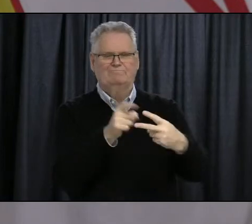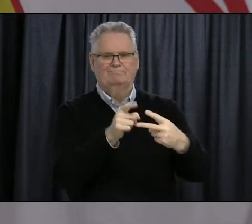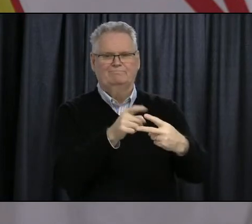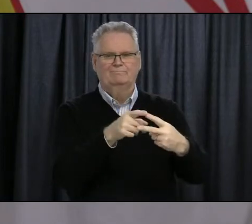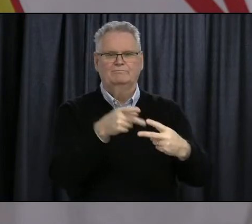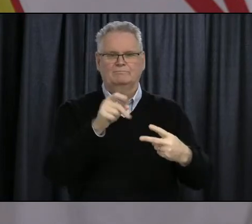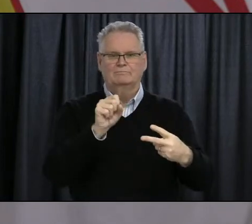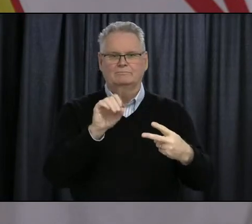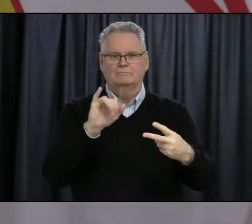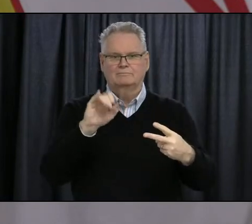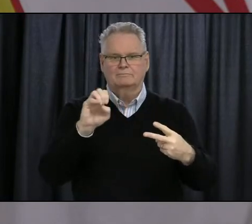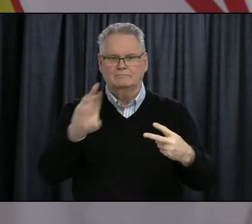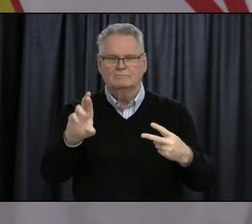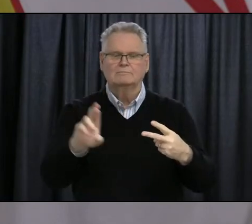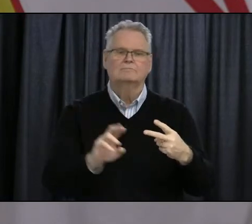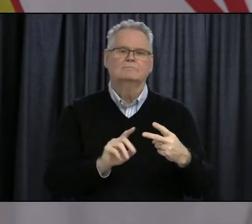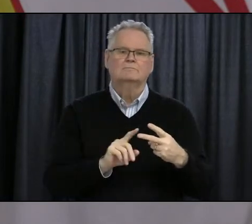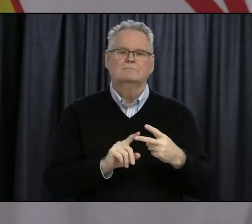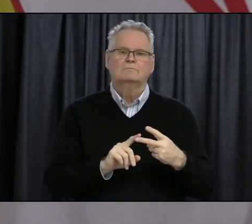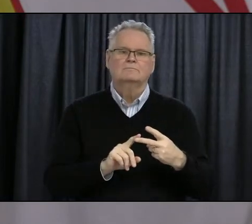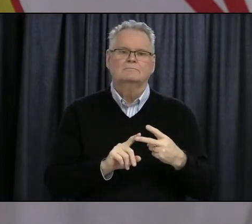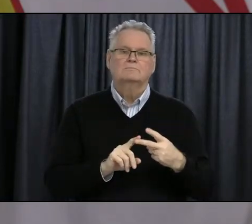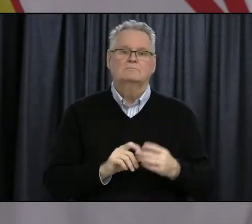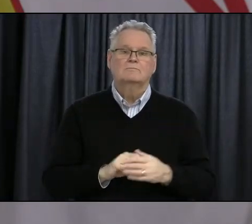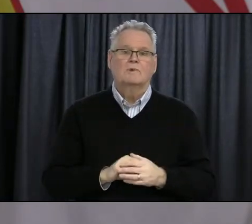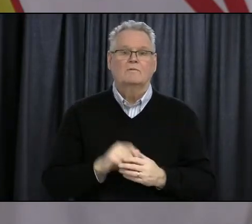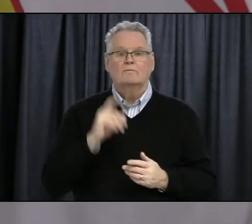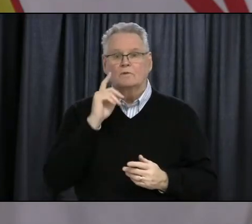and RHAs have risen to the challenge.